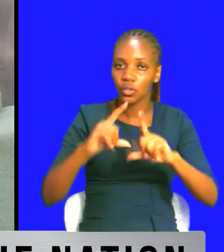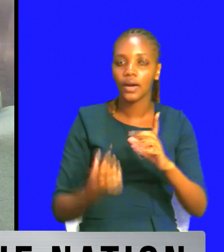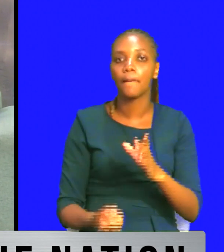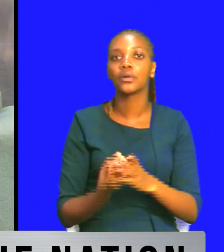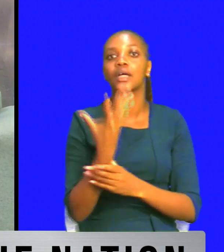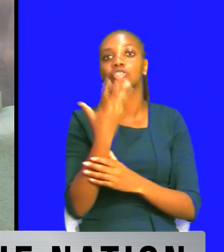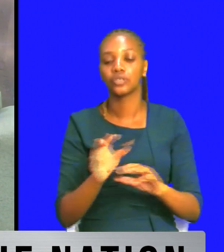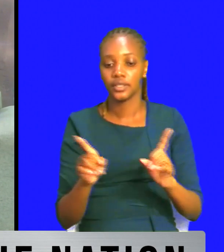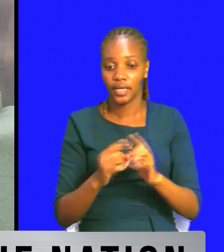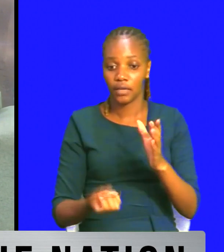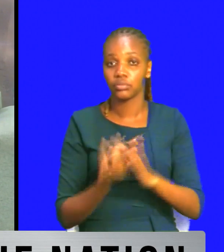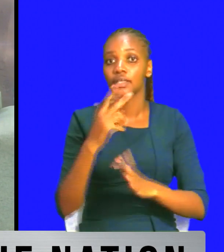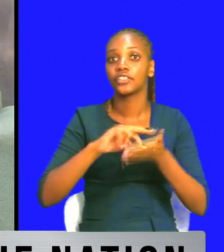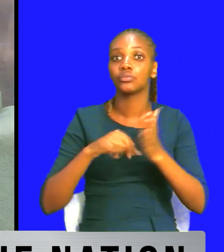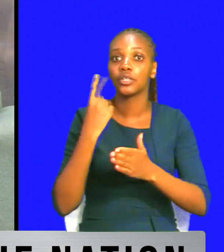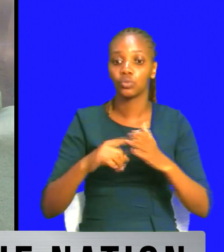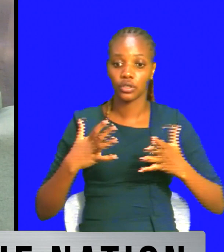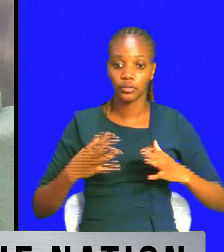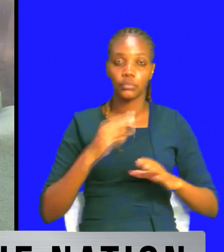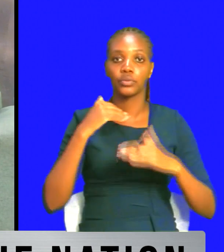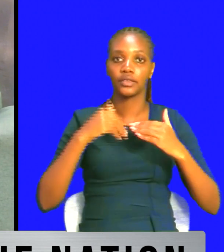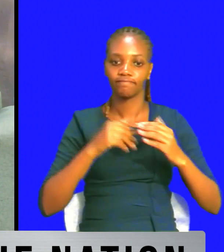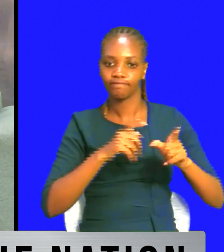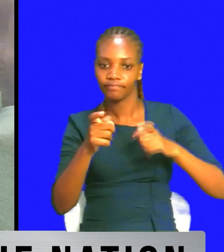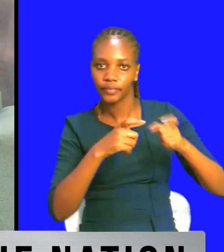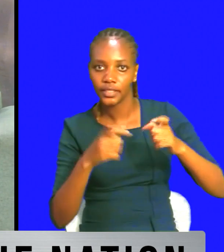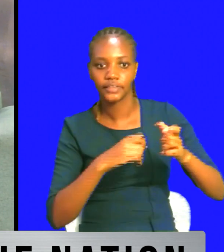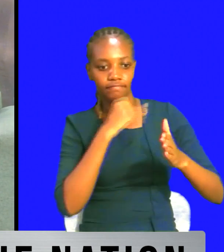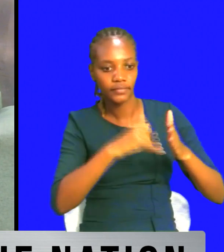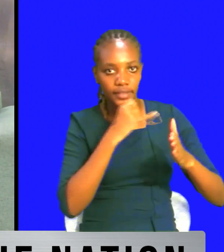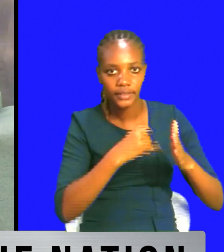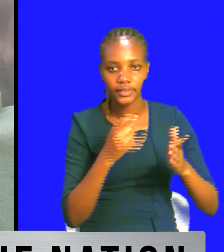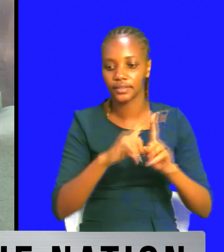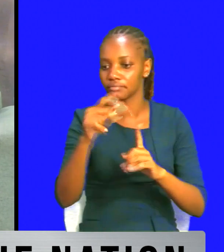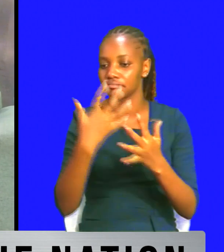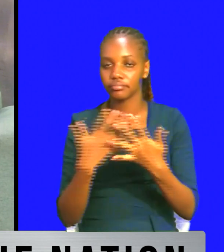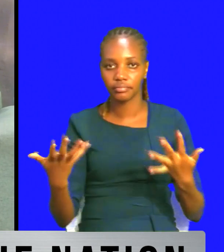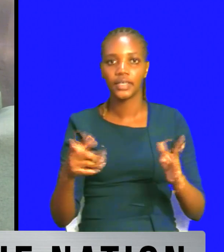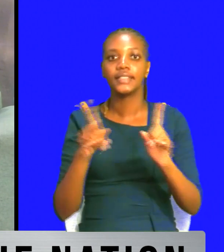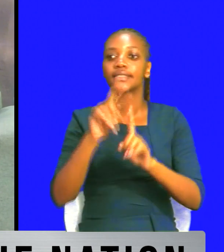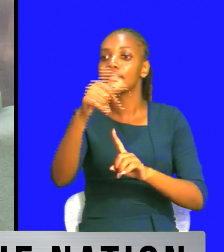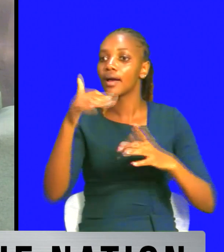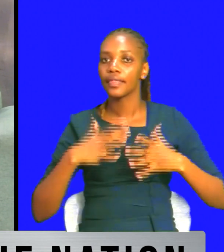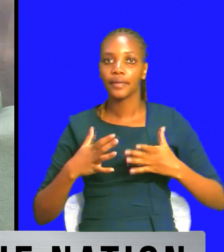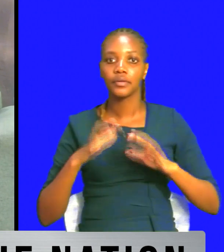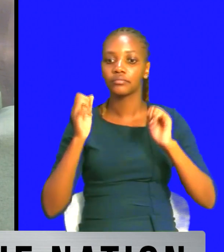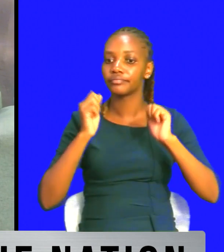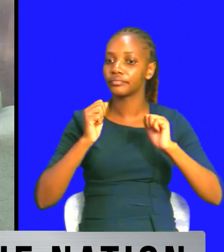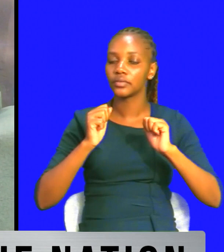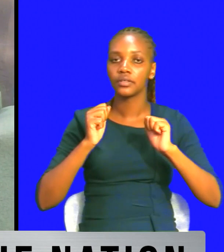and production means people will do factories, and when they do factories, it means other people will be